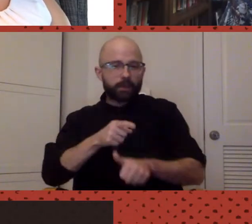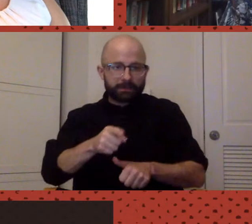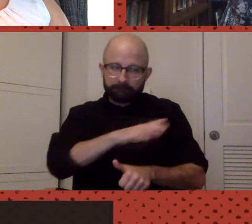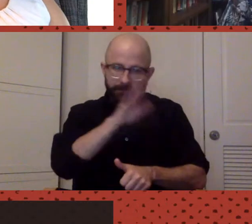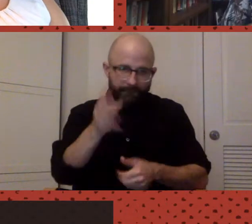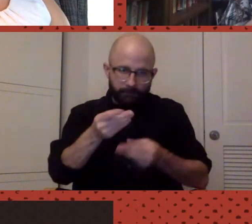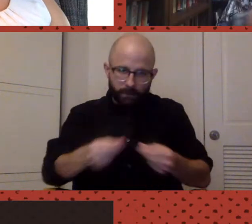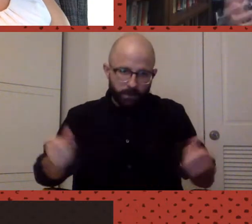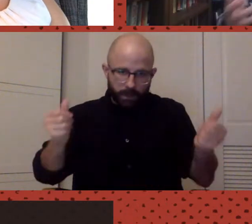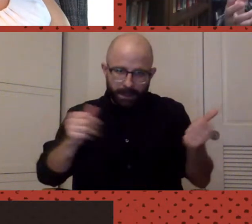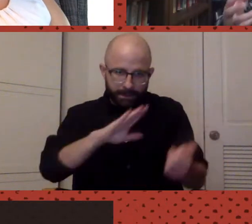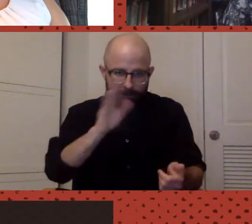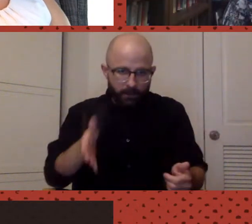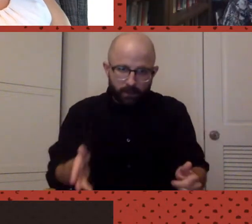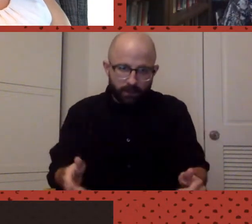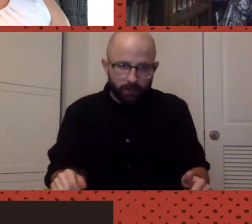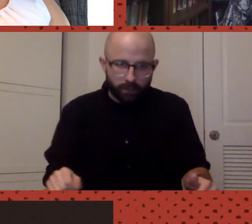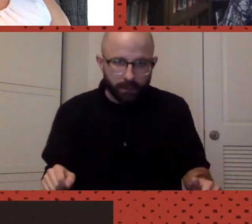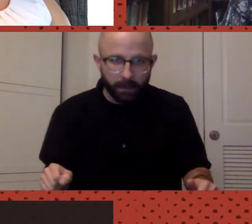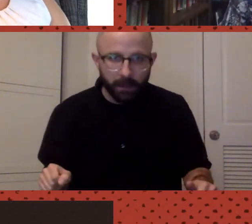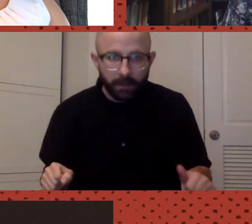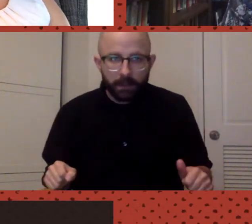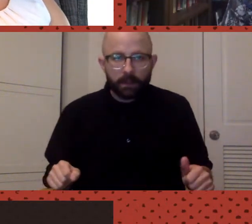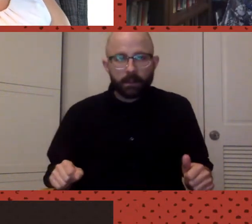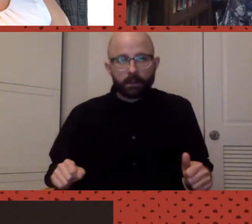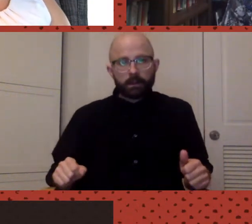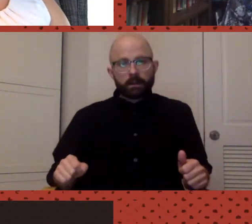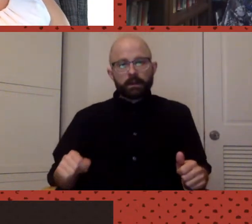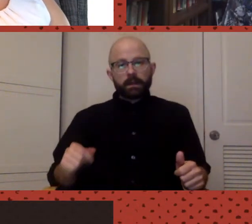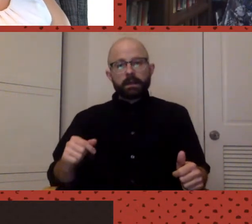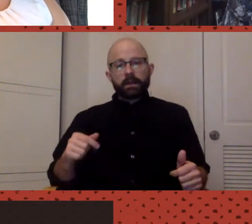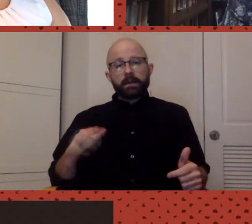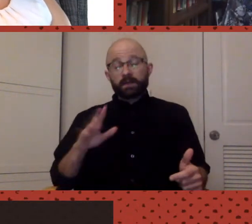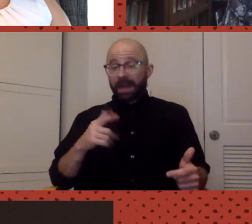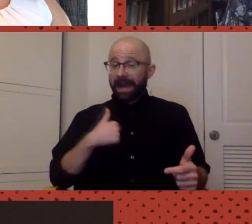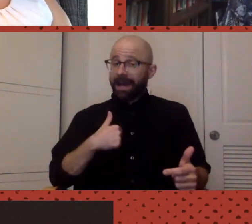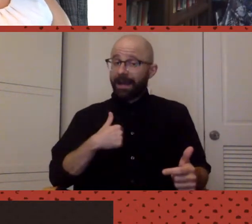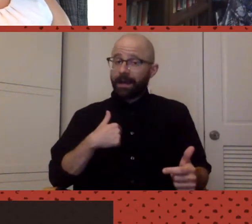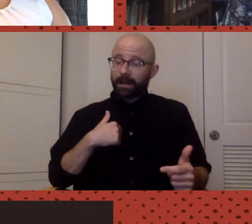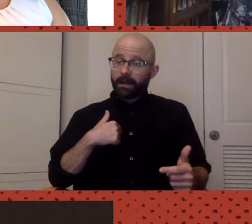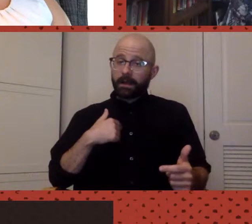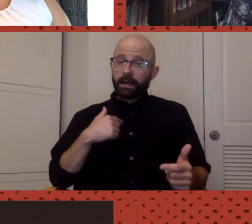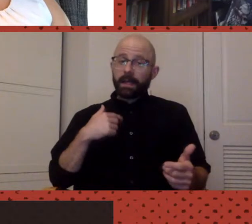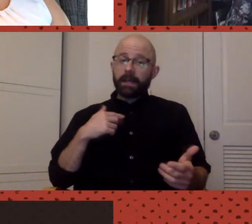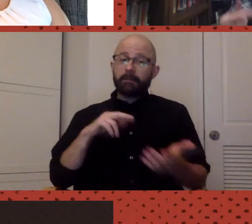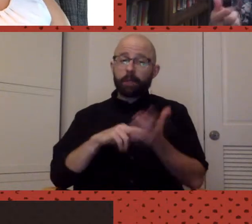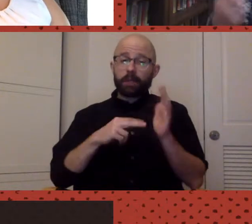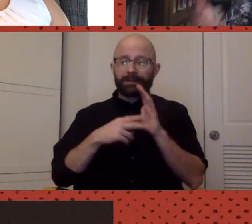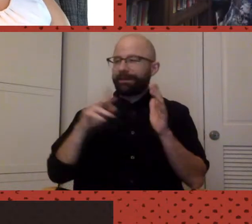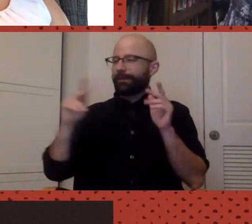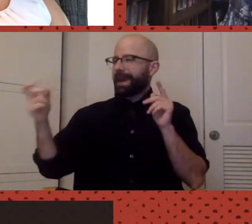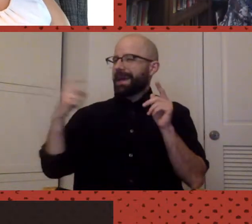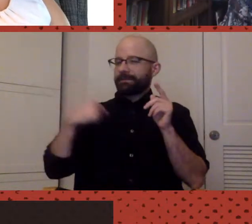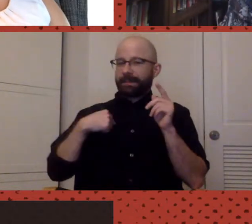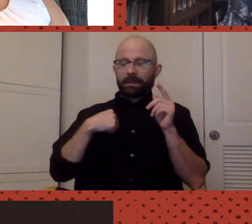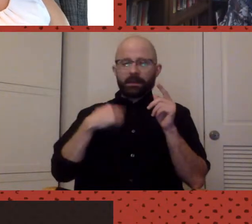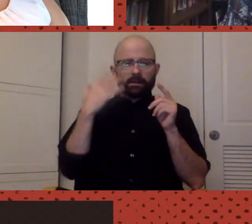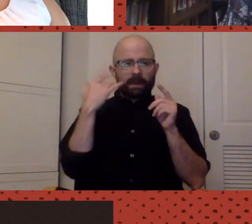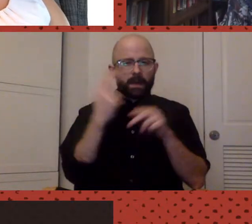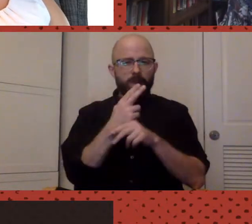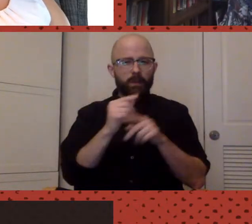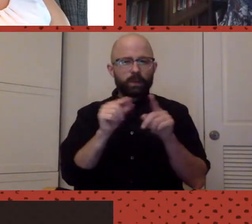so I just sort of made that, and I purposefully, somebody asked me, why did you use the word foul over and